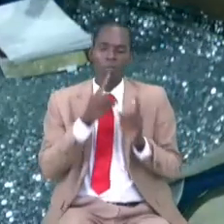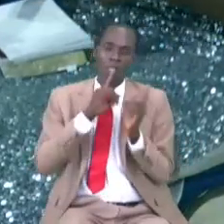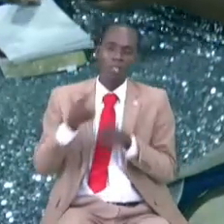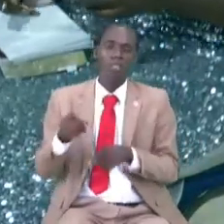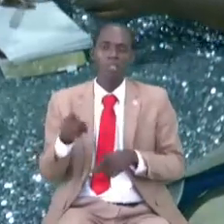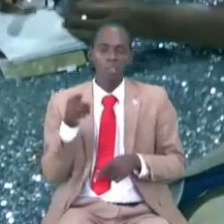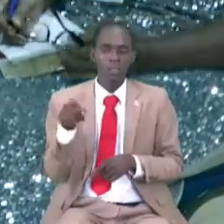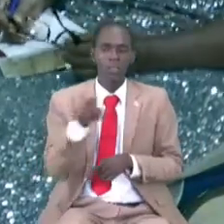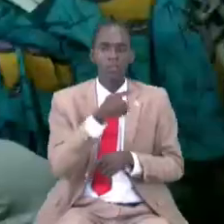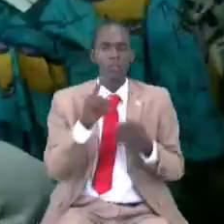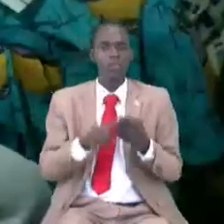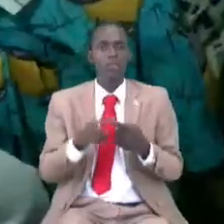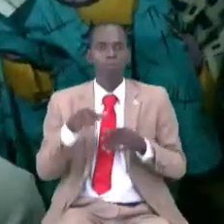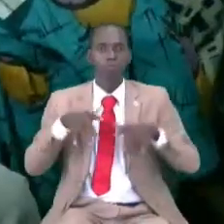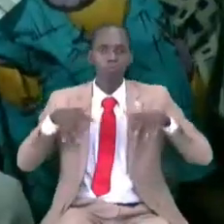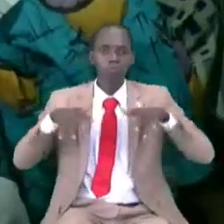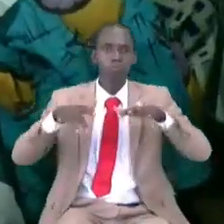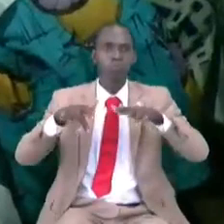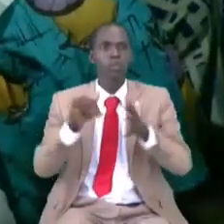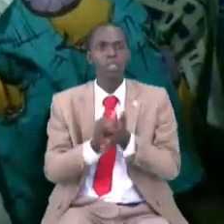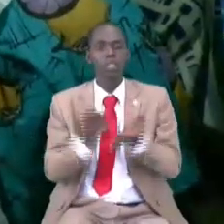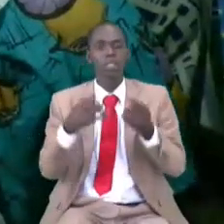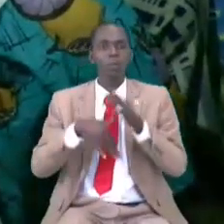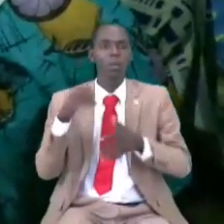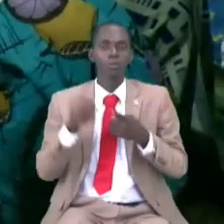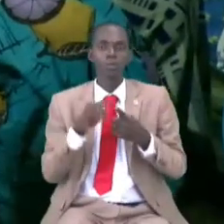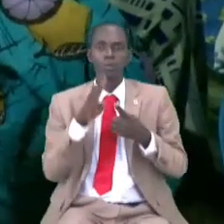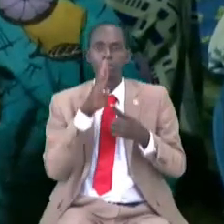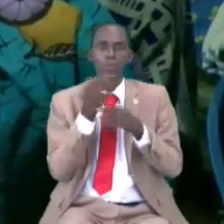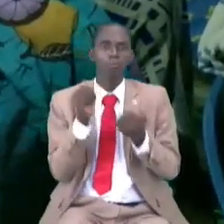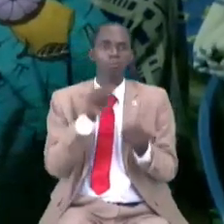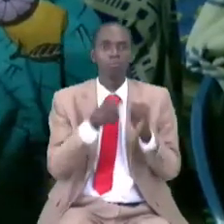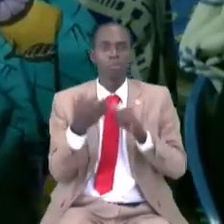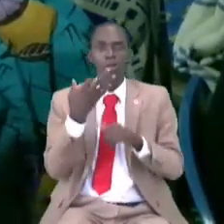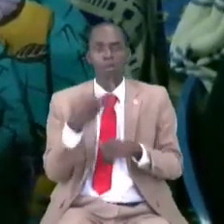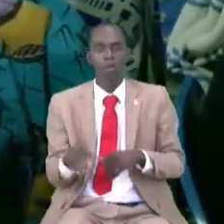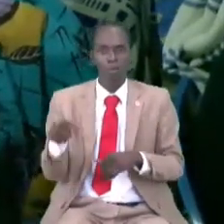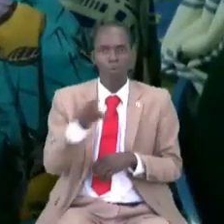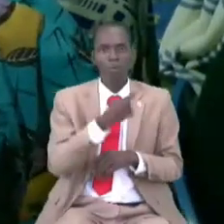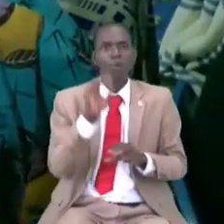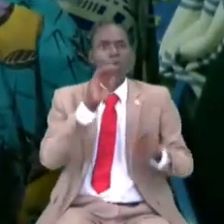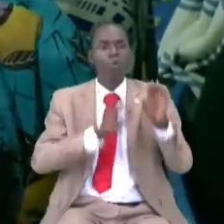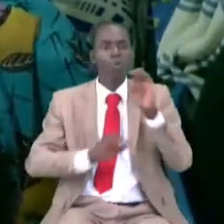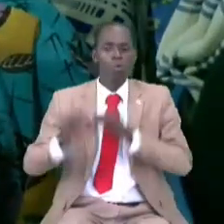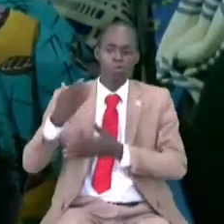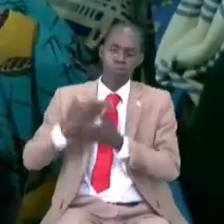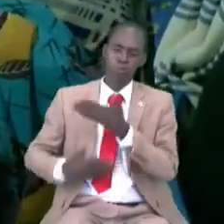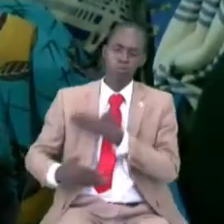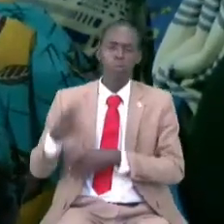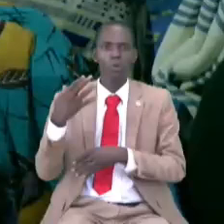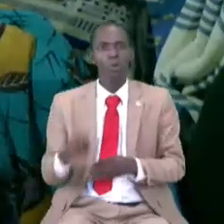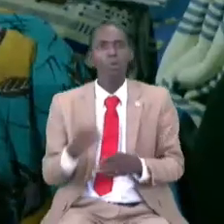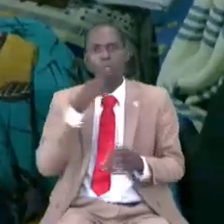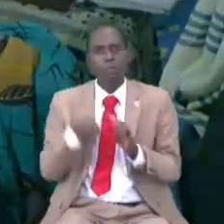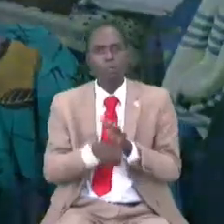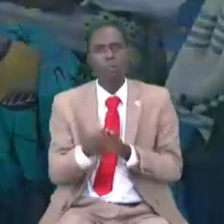O generation of vipers, who has warned you to flee from the wrath to come,